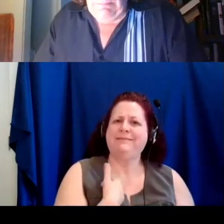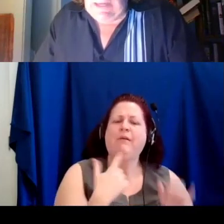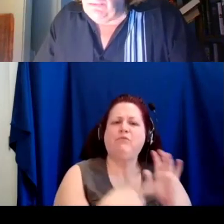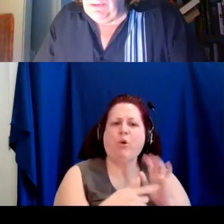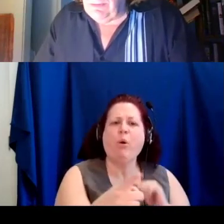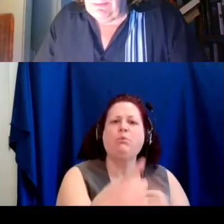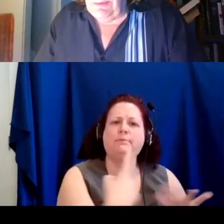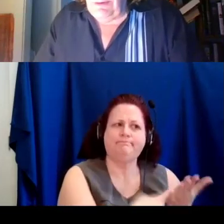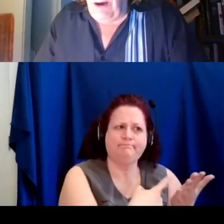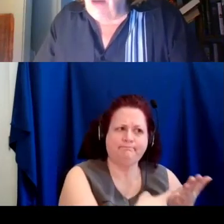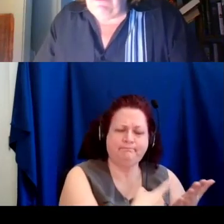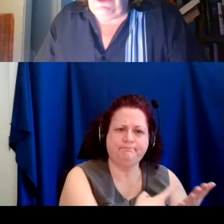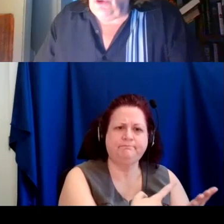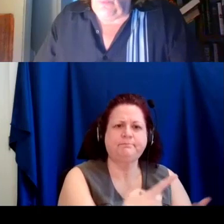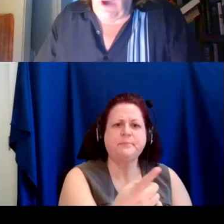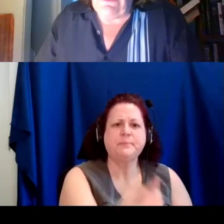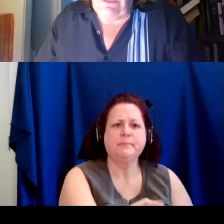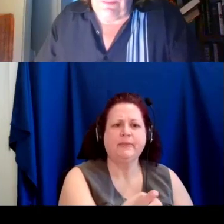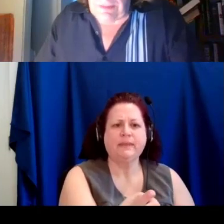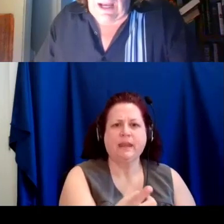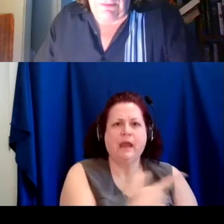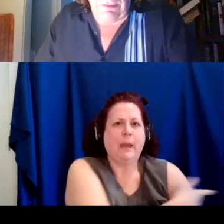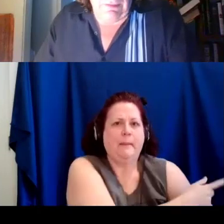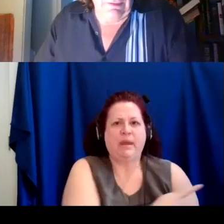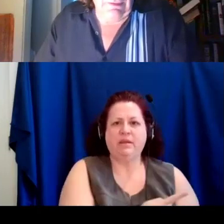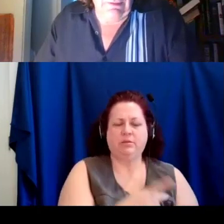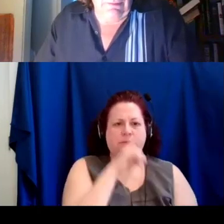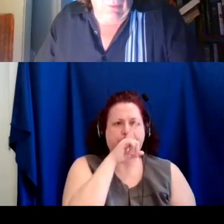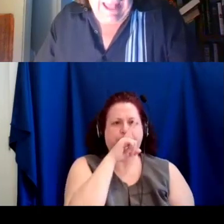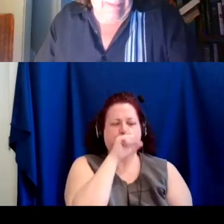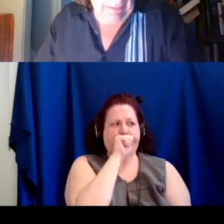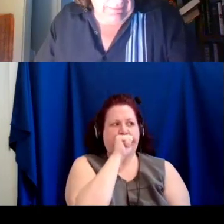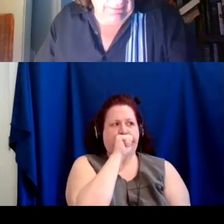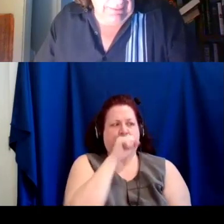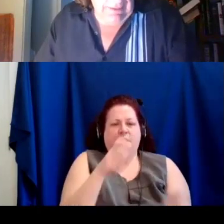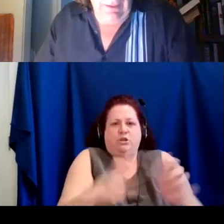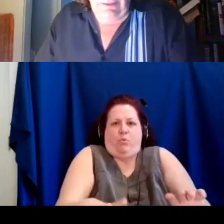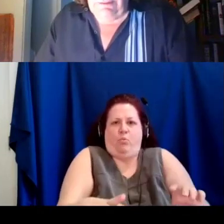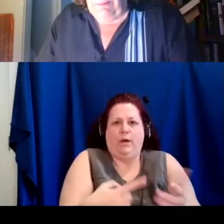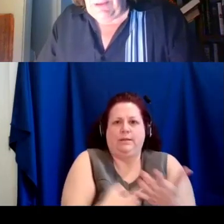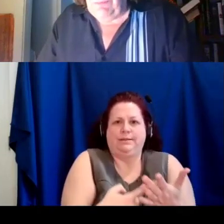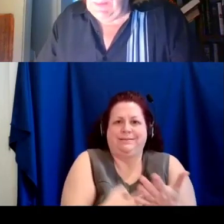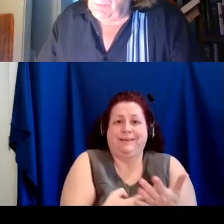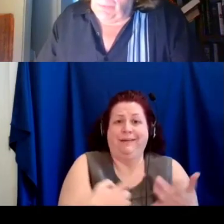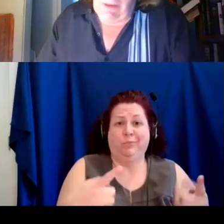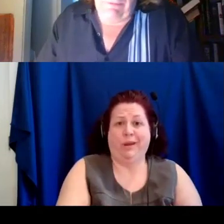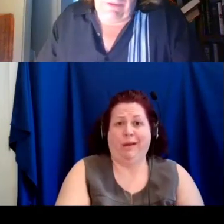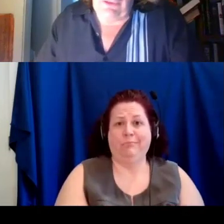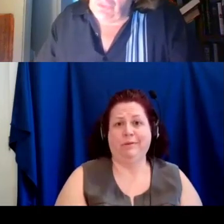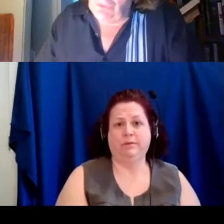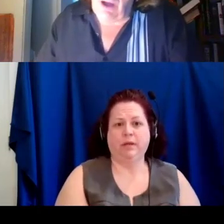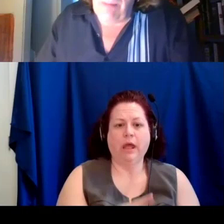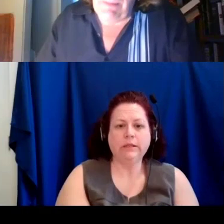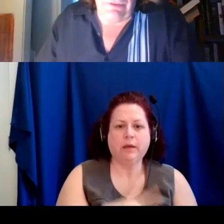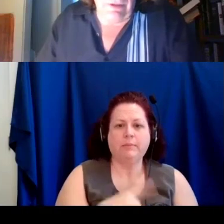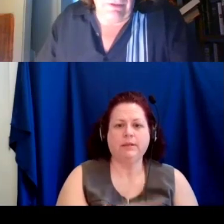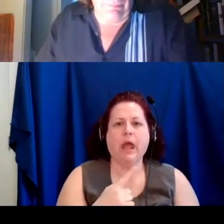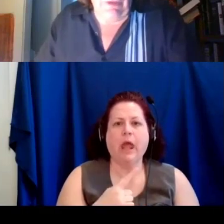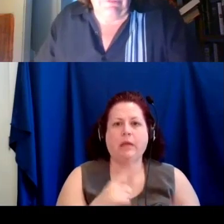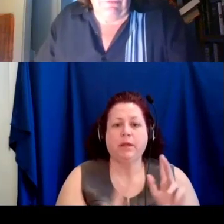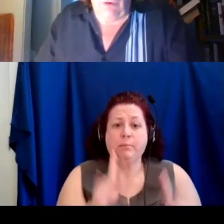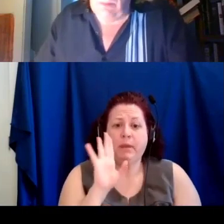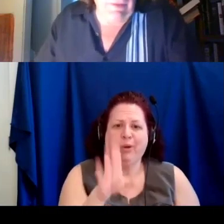patients often don't want to discuss what happened. Sometimes people will write very choice comments